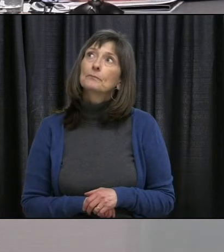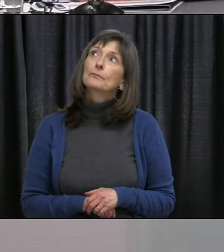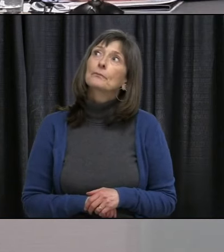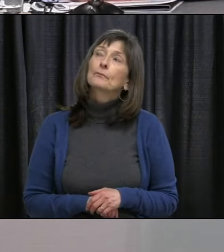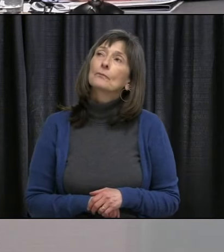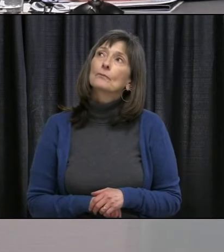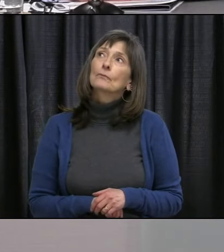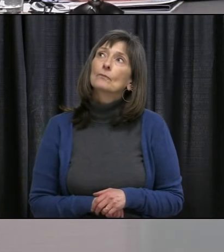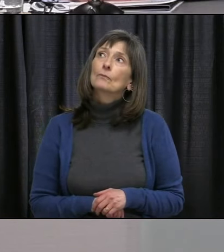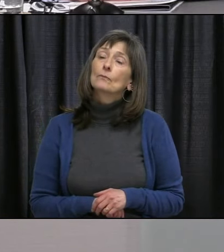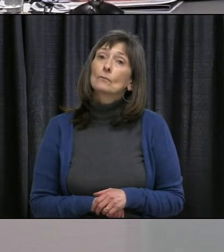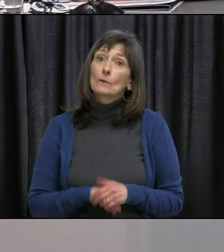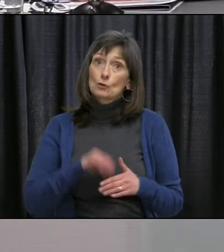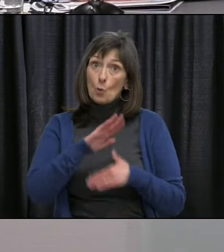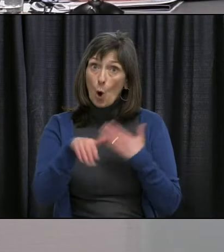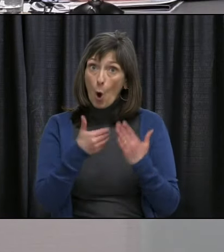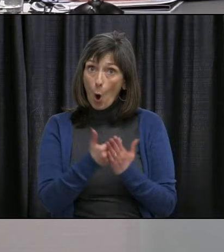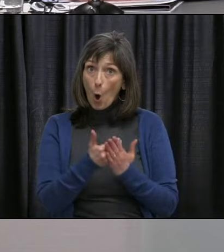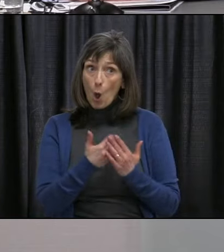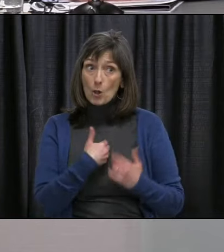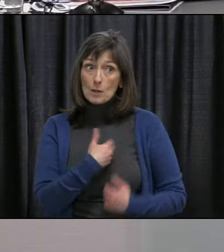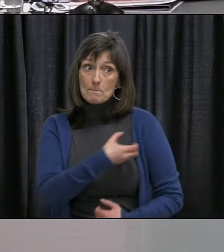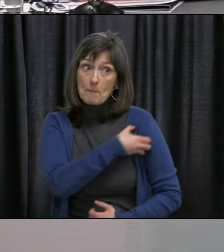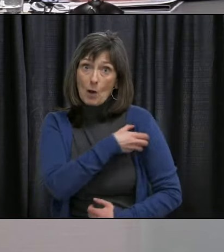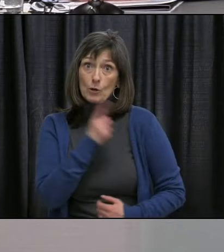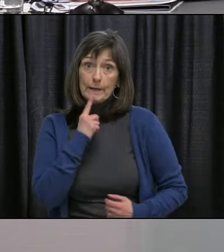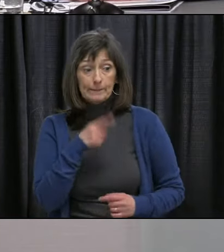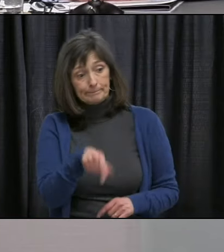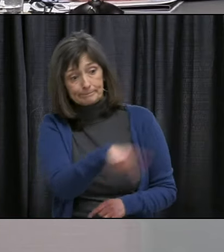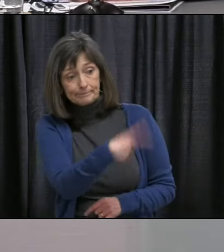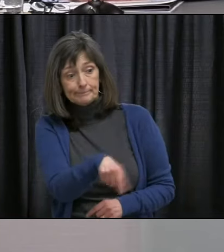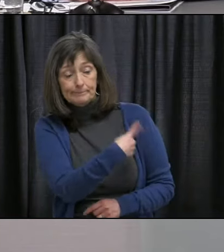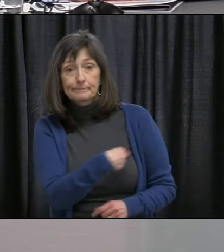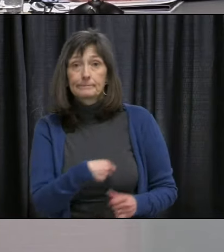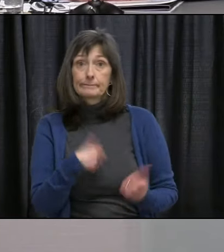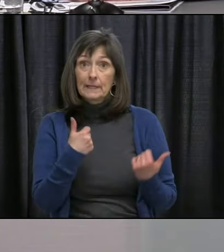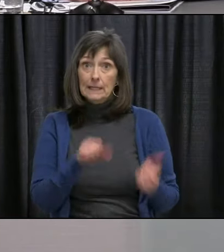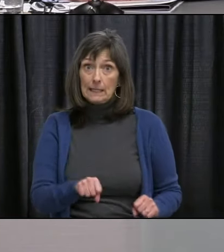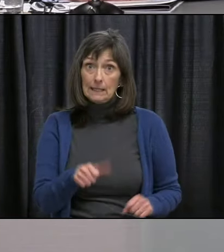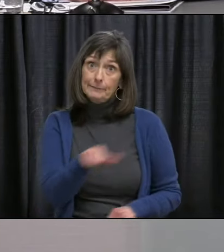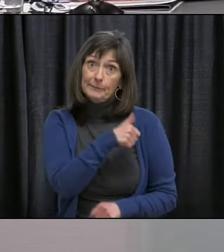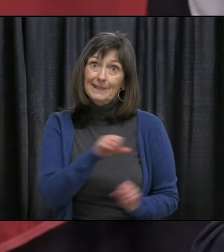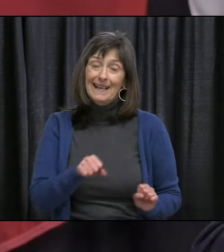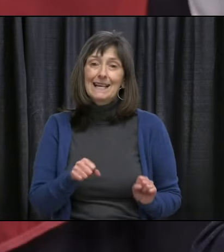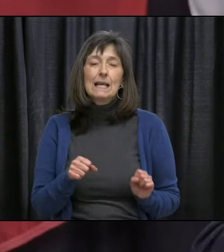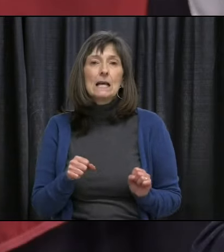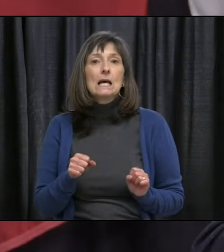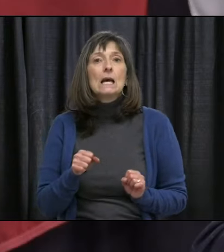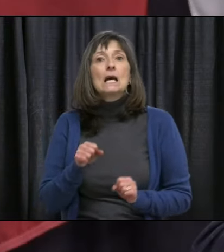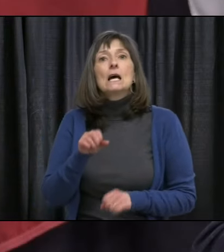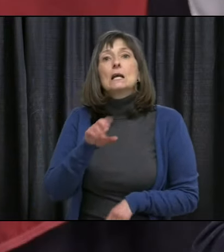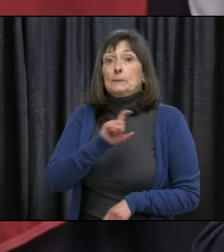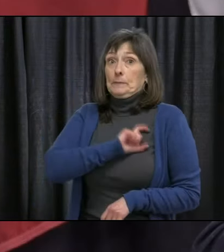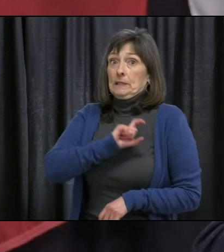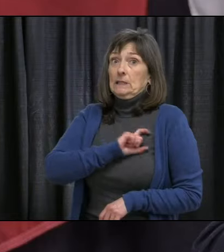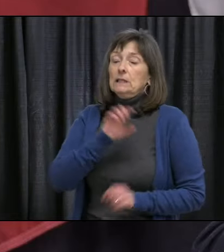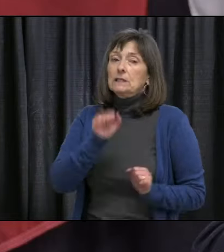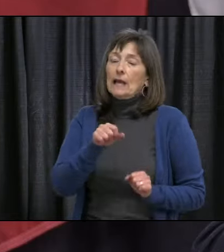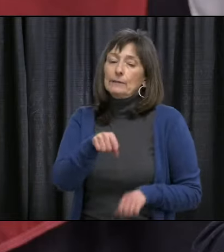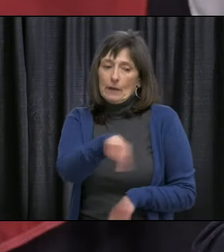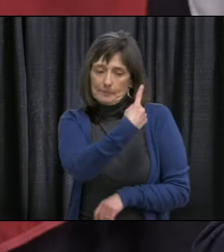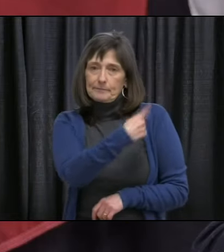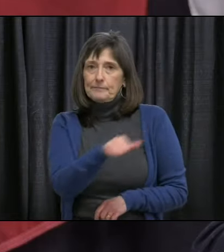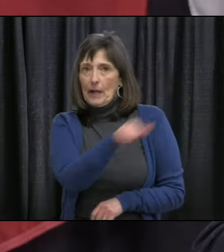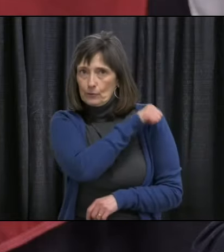do all have the authority to turn people around, and how many have been turned back at this point? The RCMP peace officers would have the authority to turn people